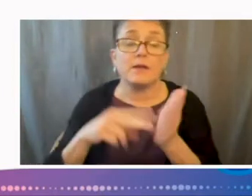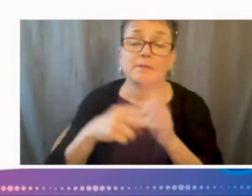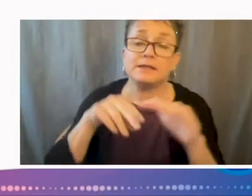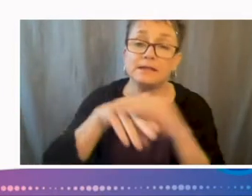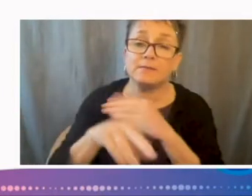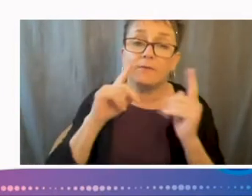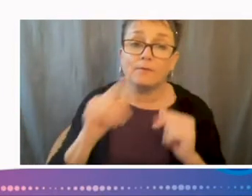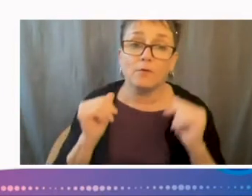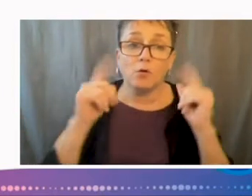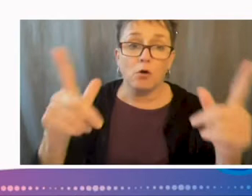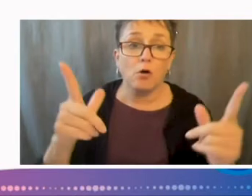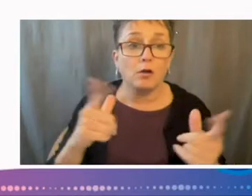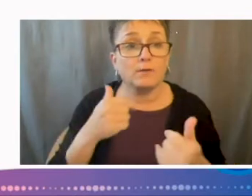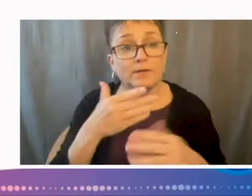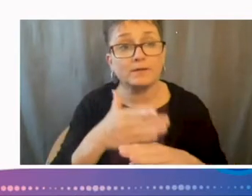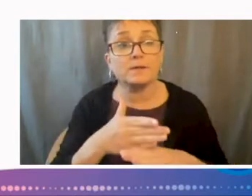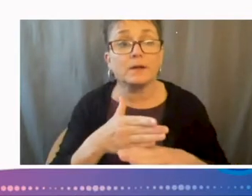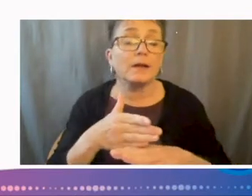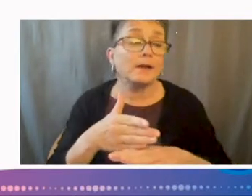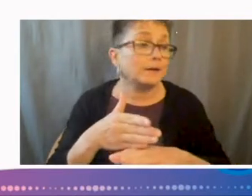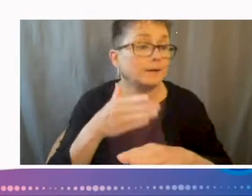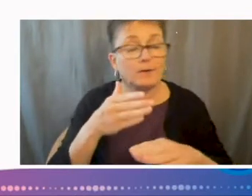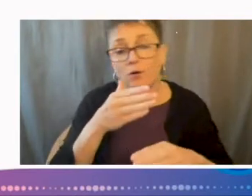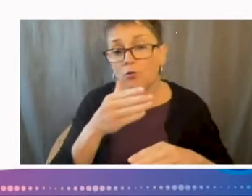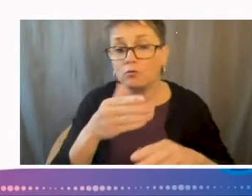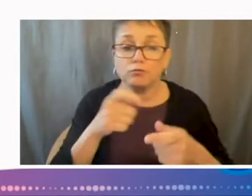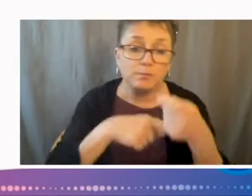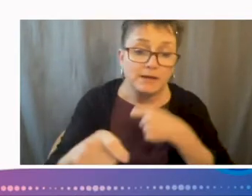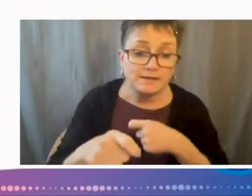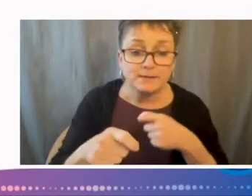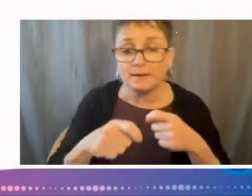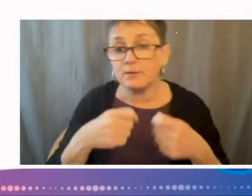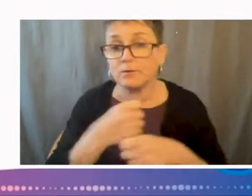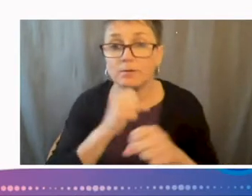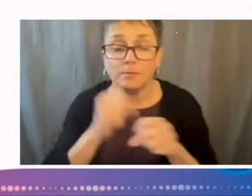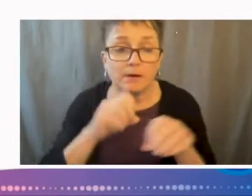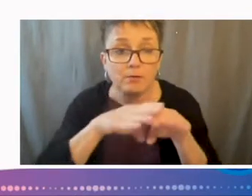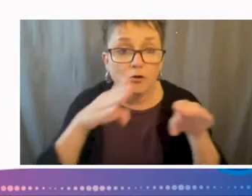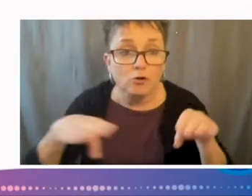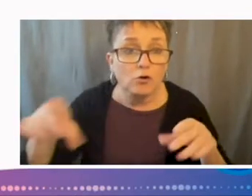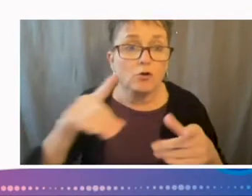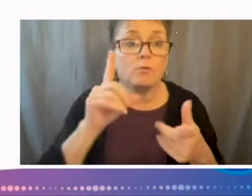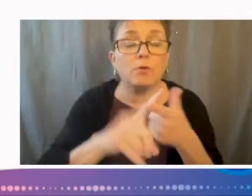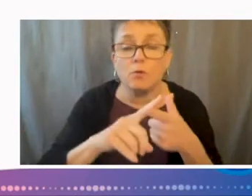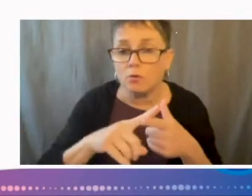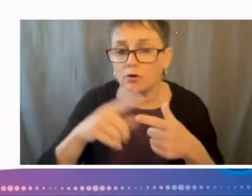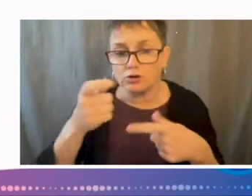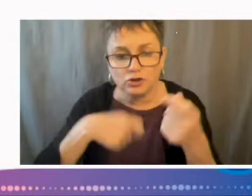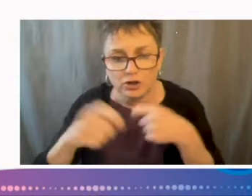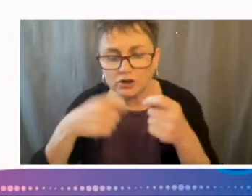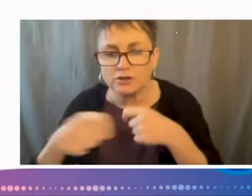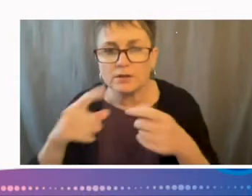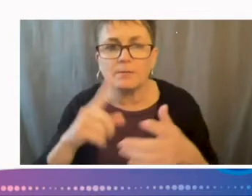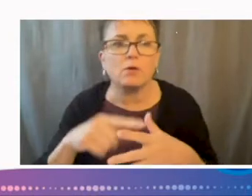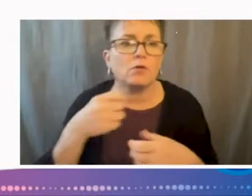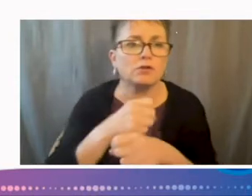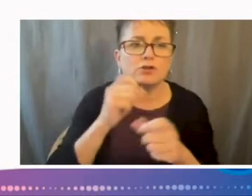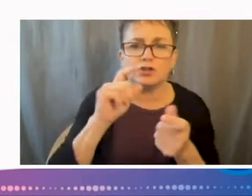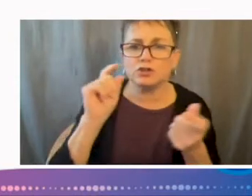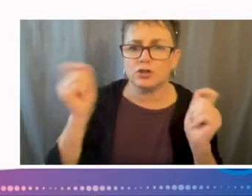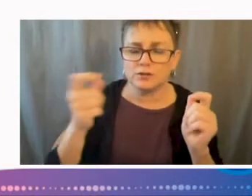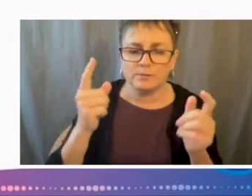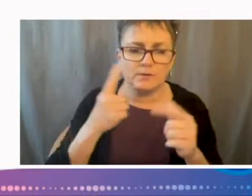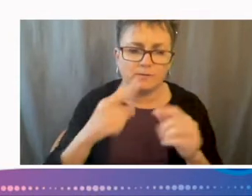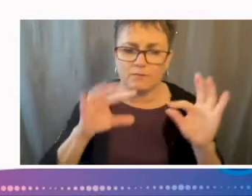light rail station, replacing or repairing walking surfaces, or investing significant capital into a vertical transportation. We